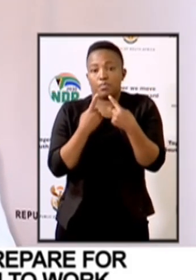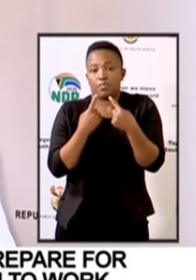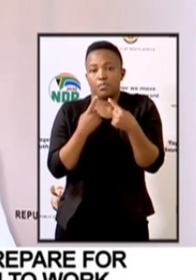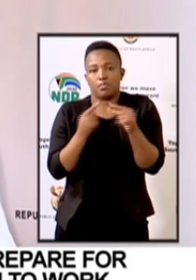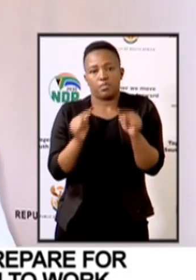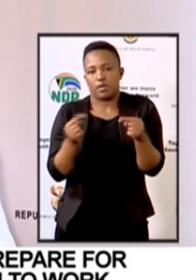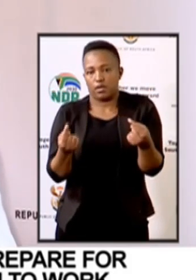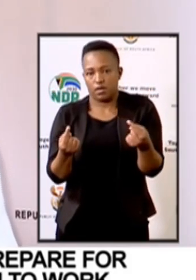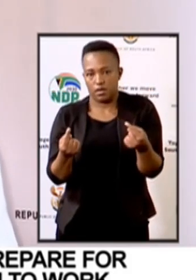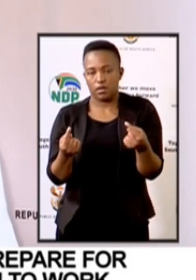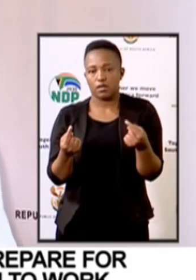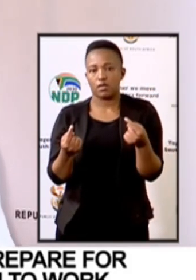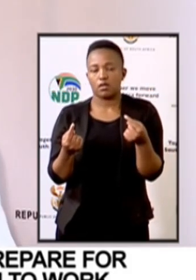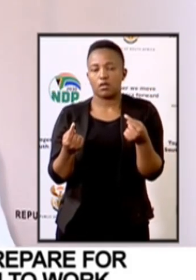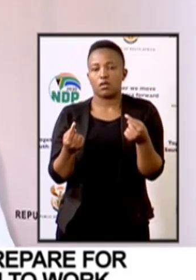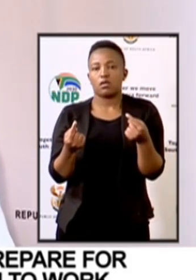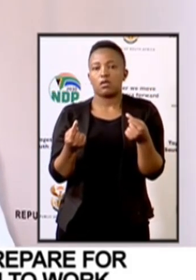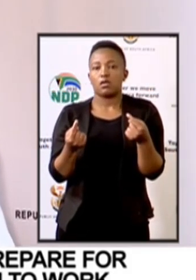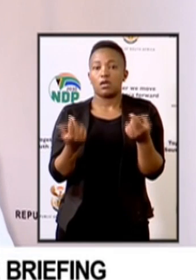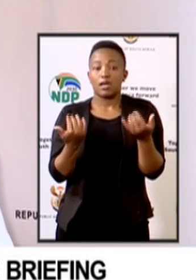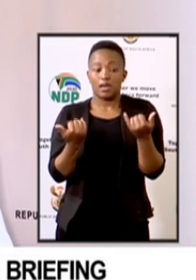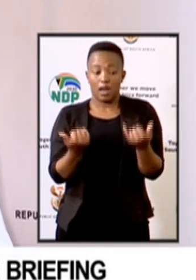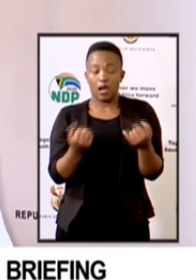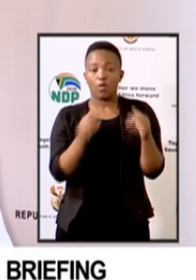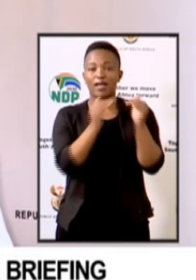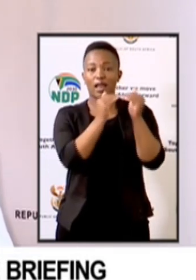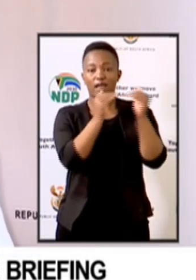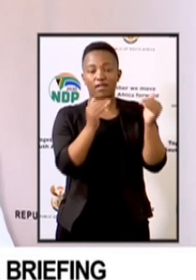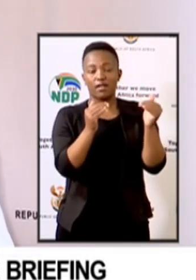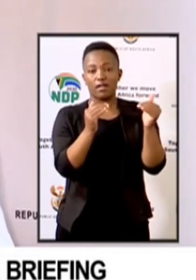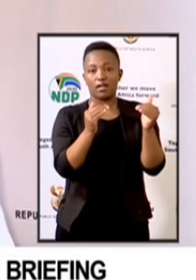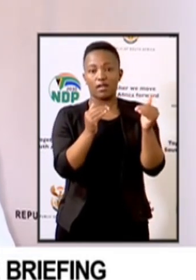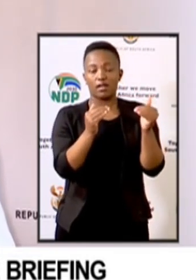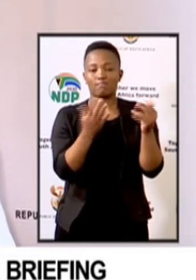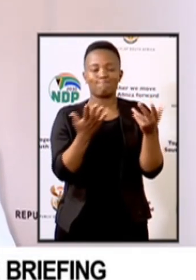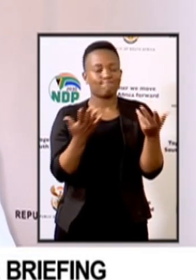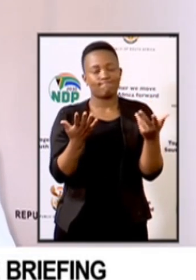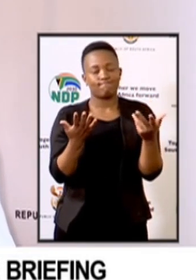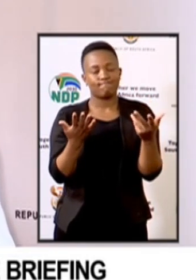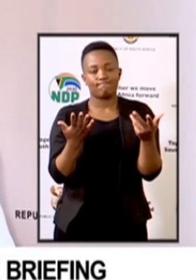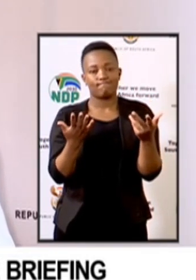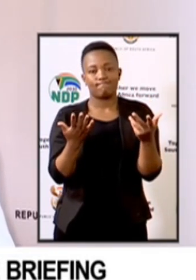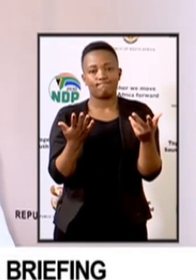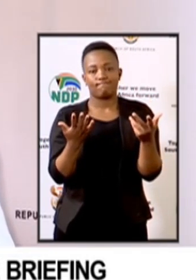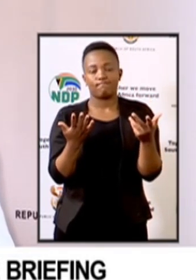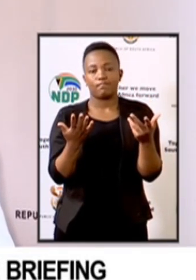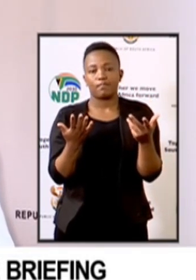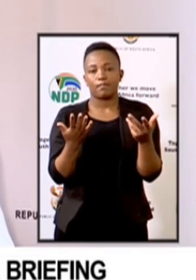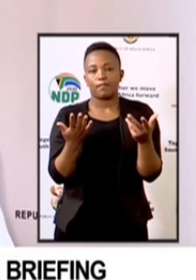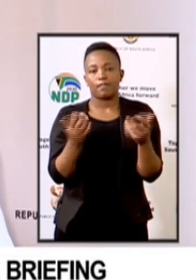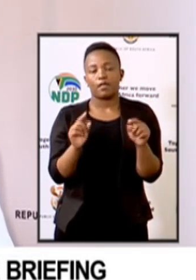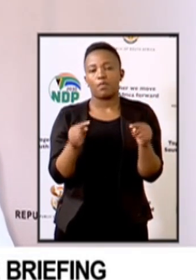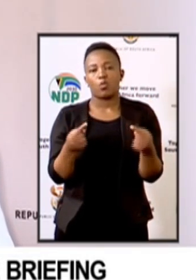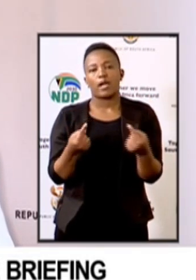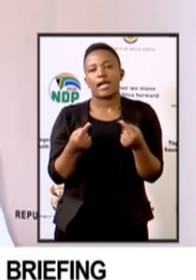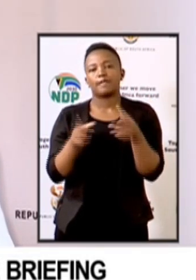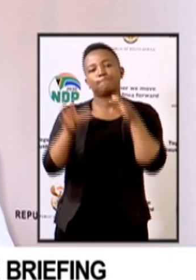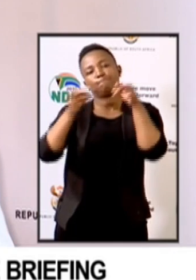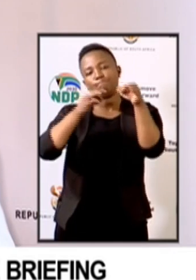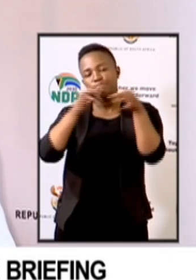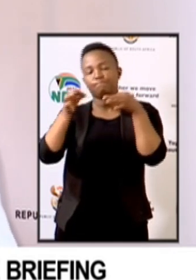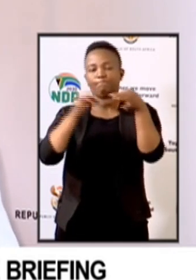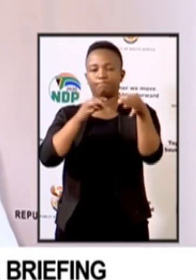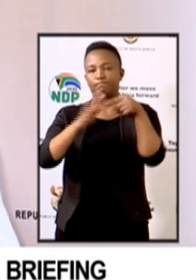meaning it is at a stage where we are not at liberty to give details in terms